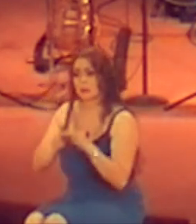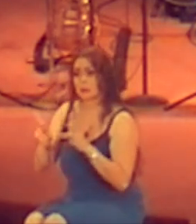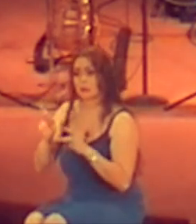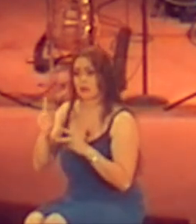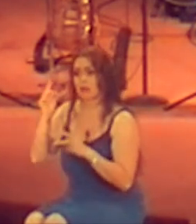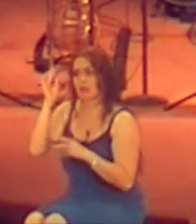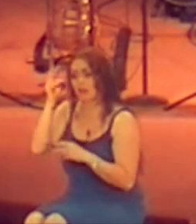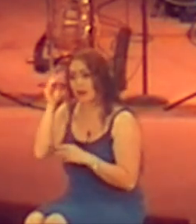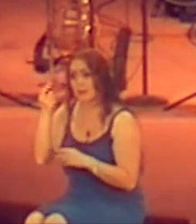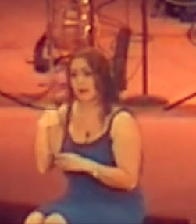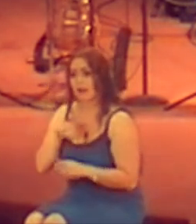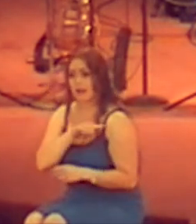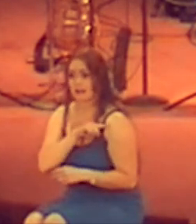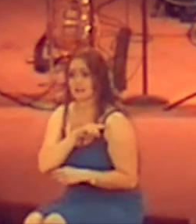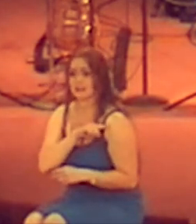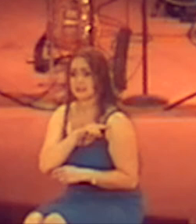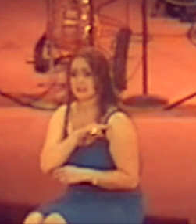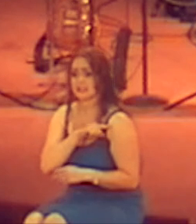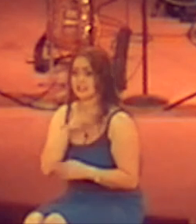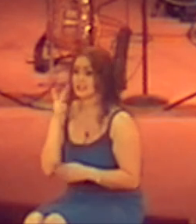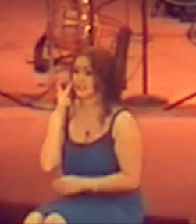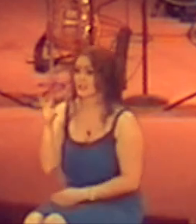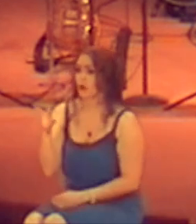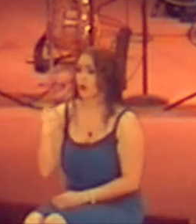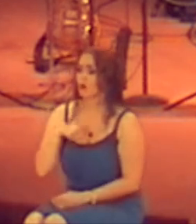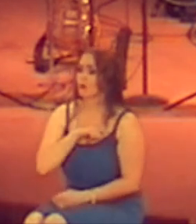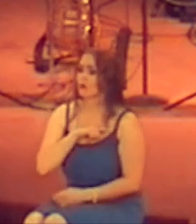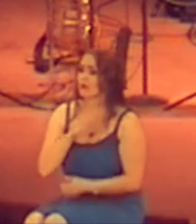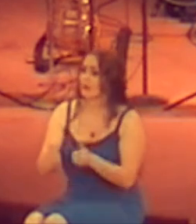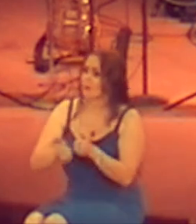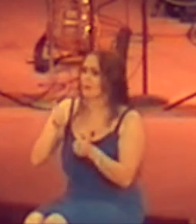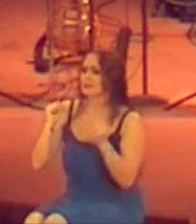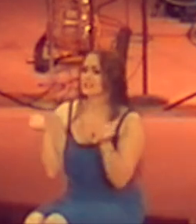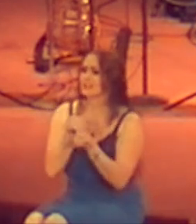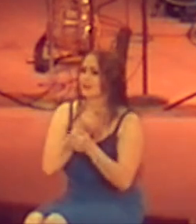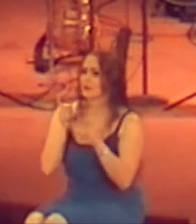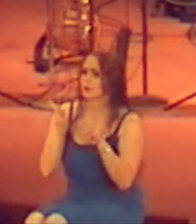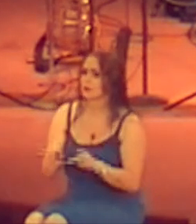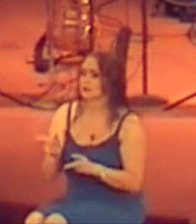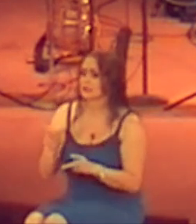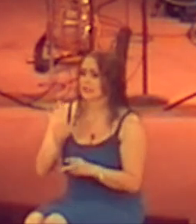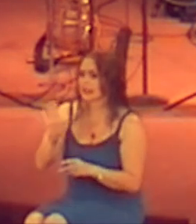names, about us, people saw that we're the most loving person that they knew?